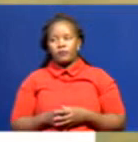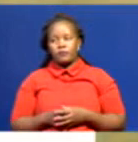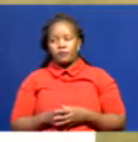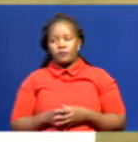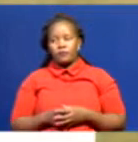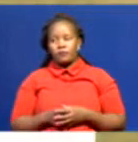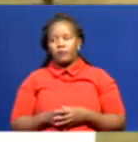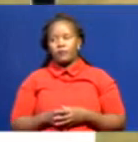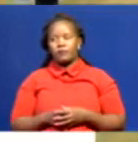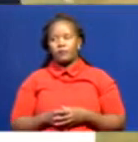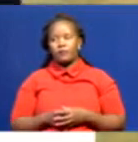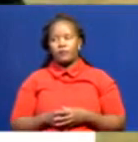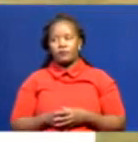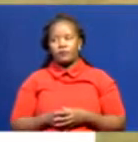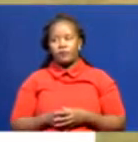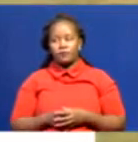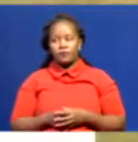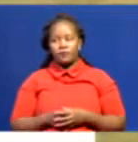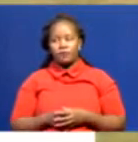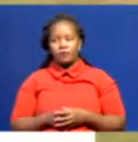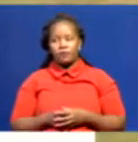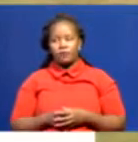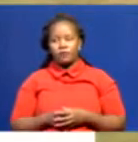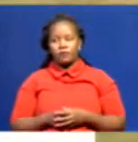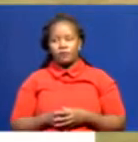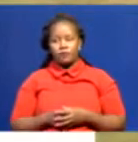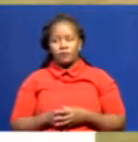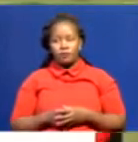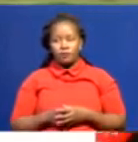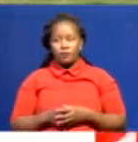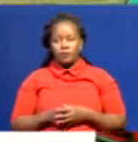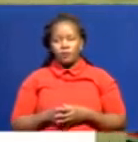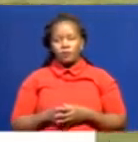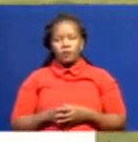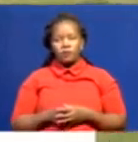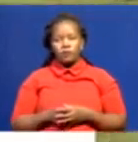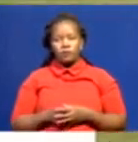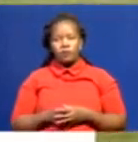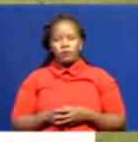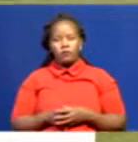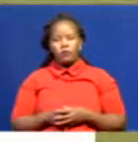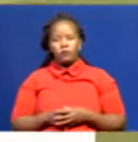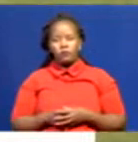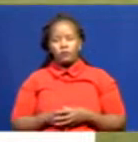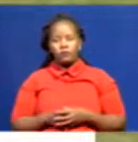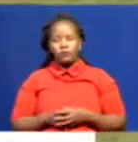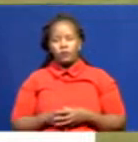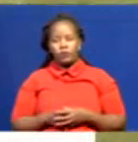Very smart coming down the track to the spinner, cutting the spin out and coming back for 2 runs.